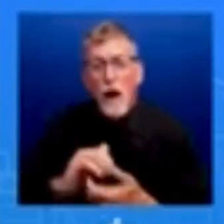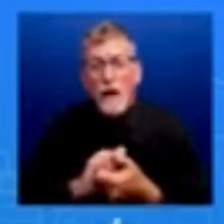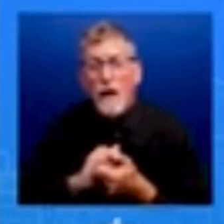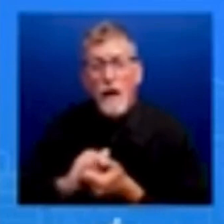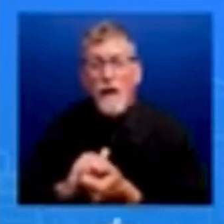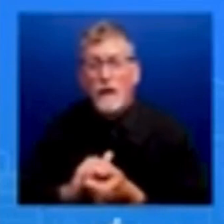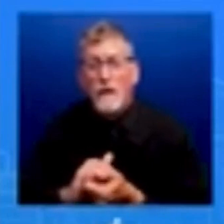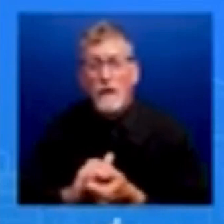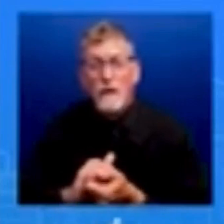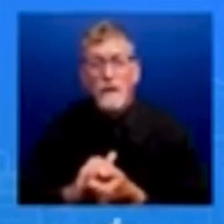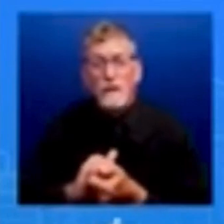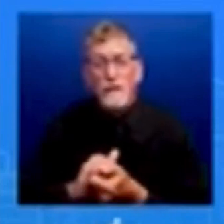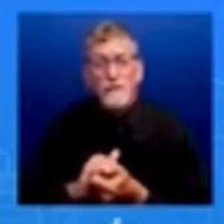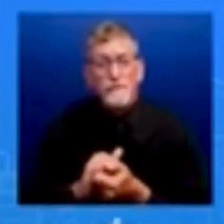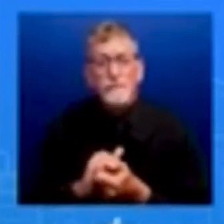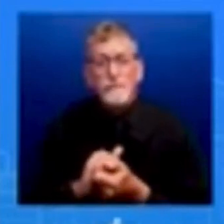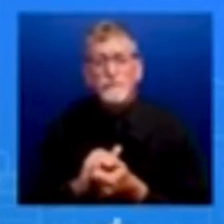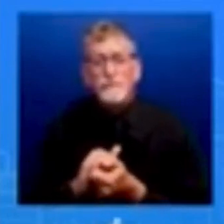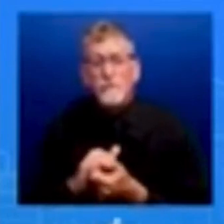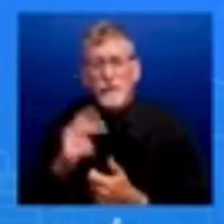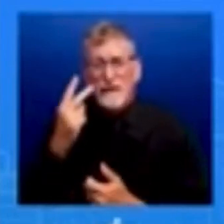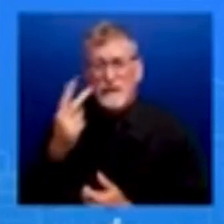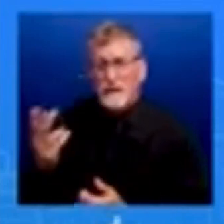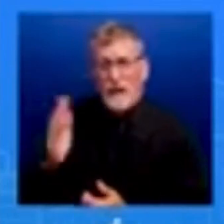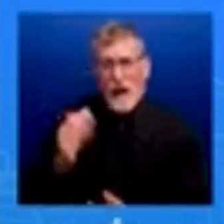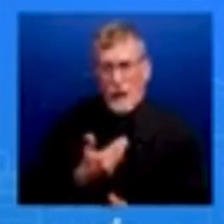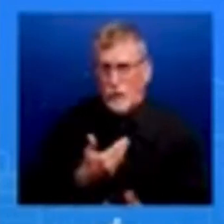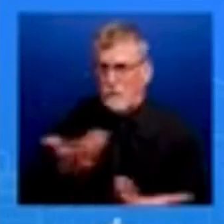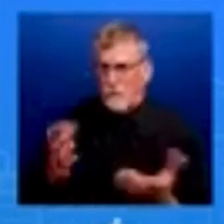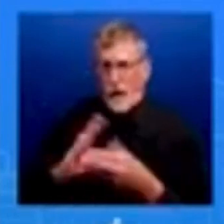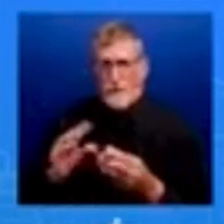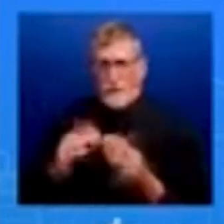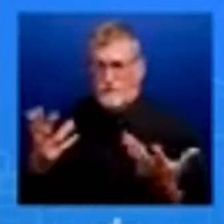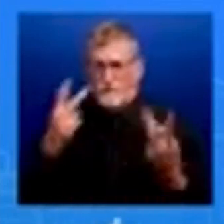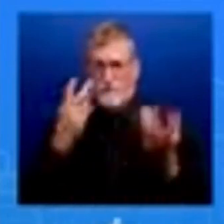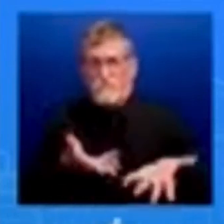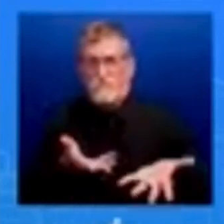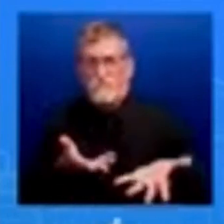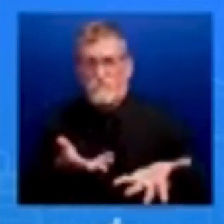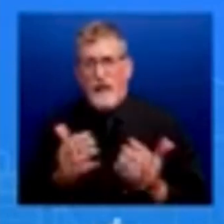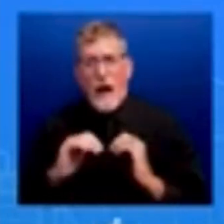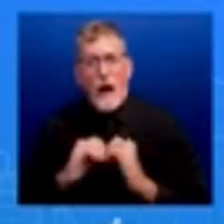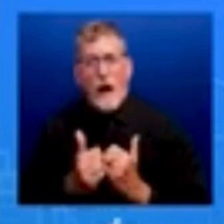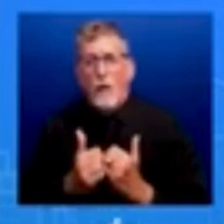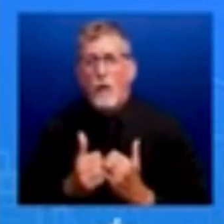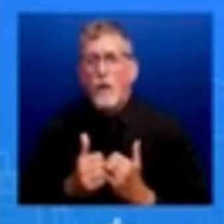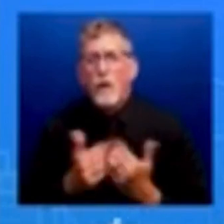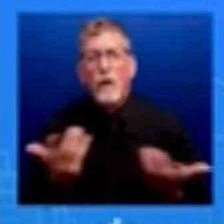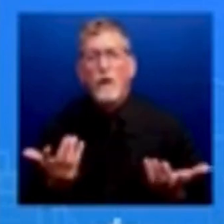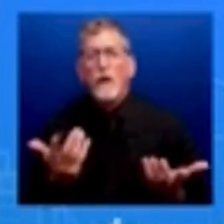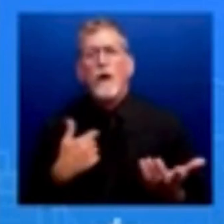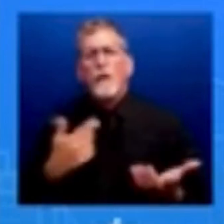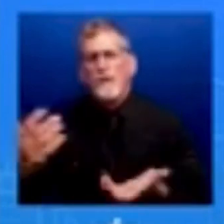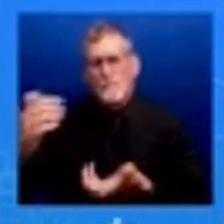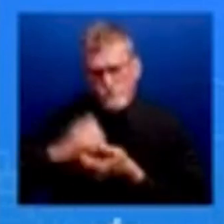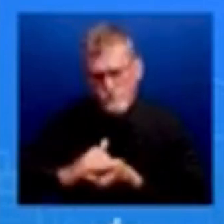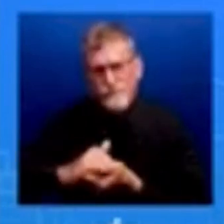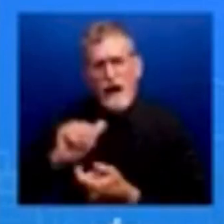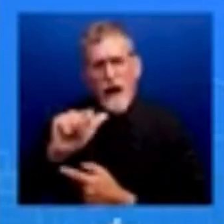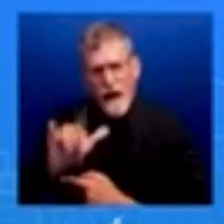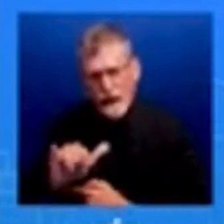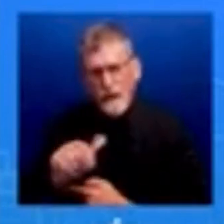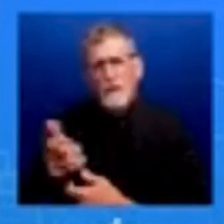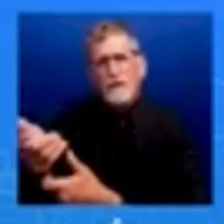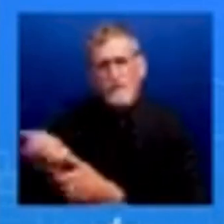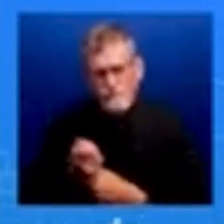this president globally. You've seen how he's brought in our partners, not just our allies, in making sure that we stand behind